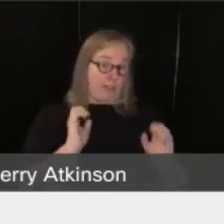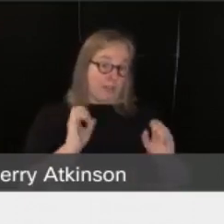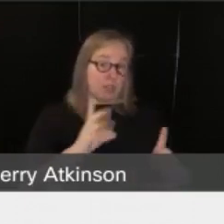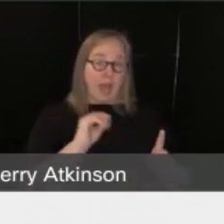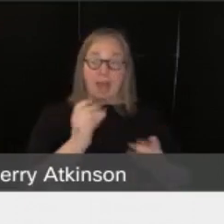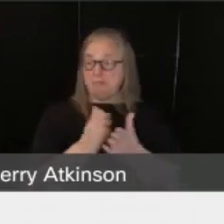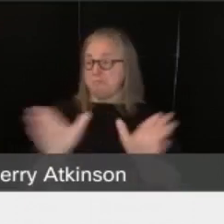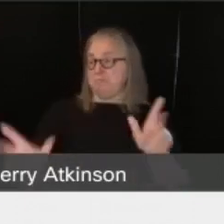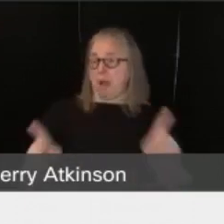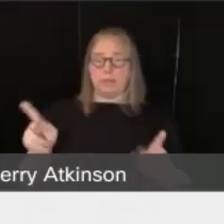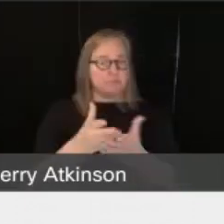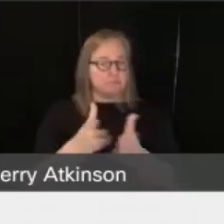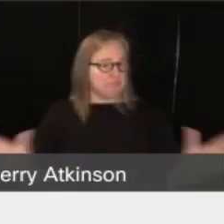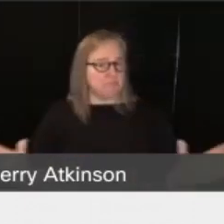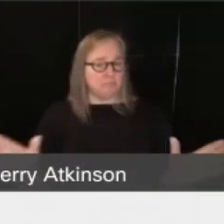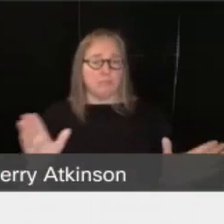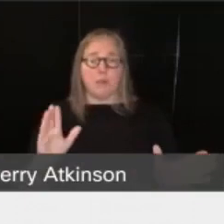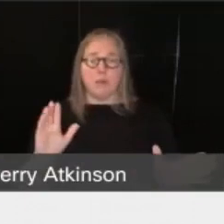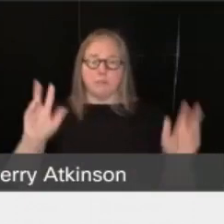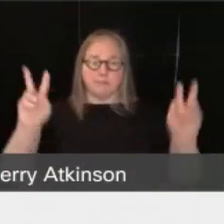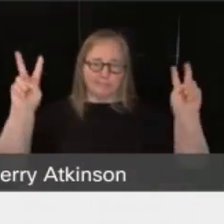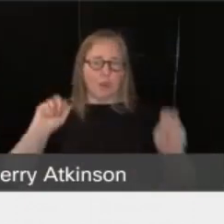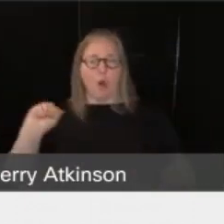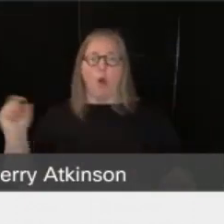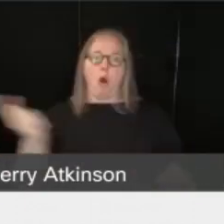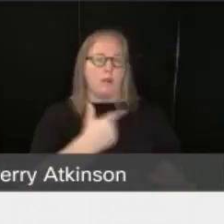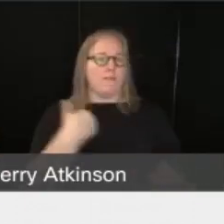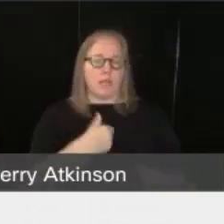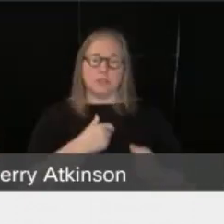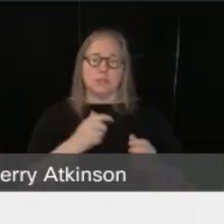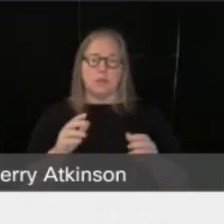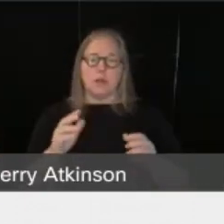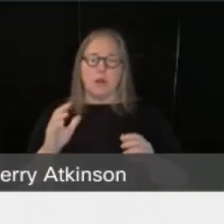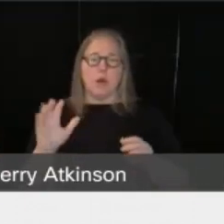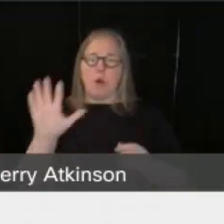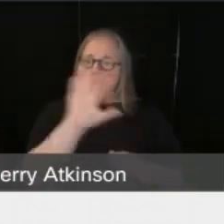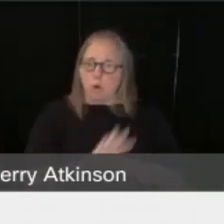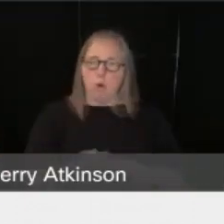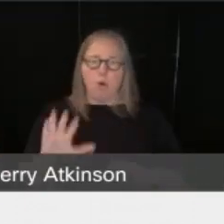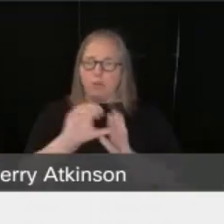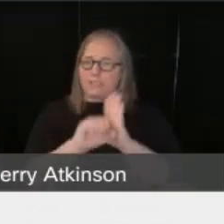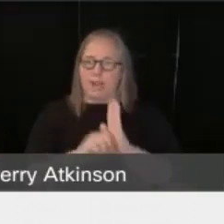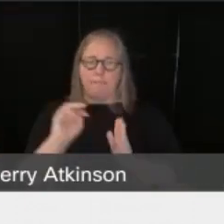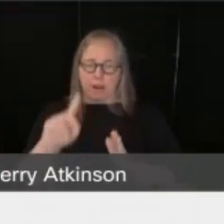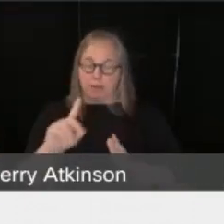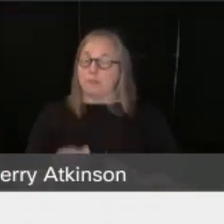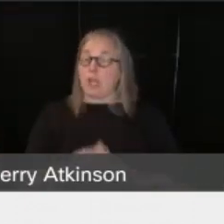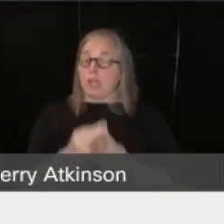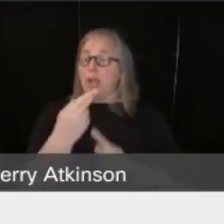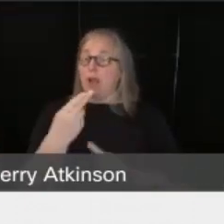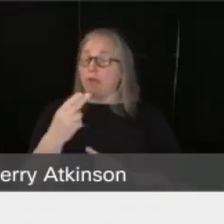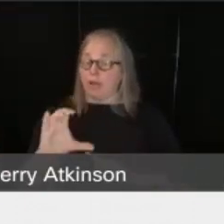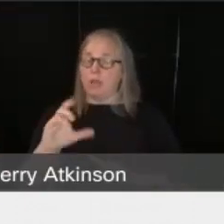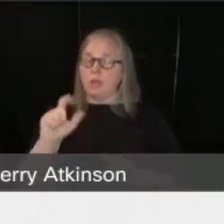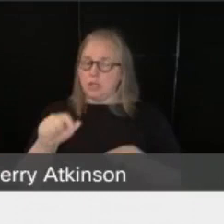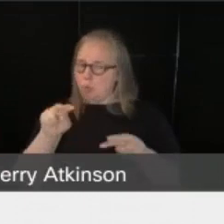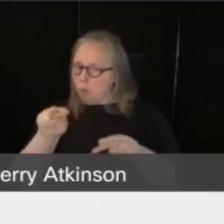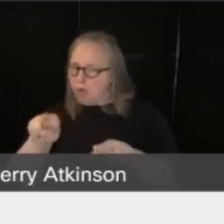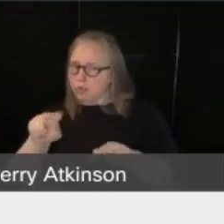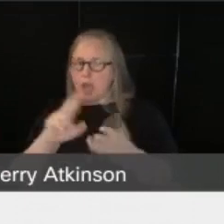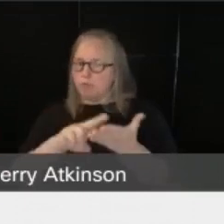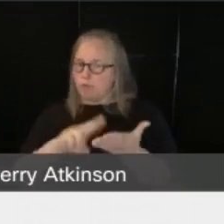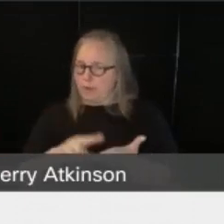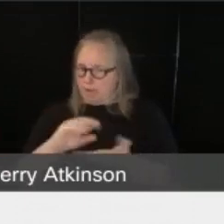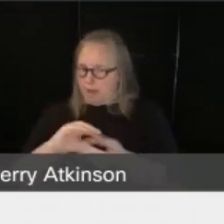all of us across the state of Maryland, particularly in Howard County, need to watch our enrollment numbers.